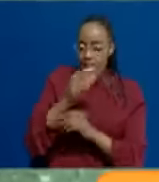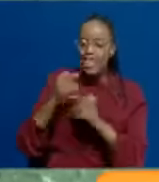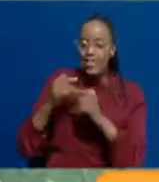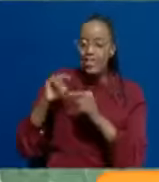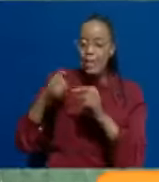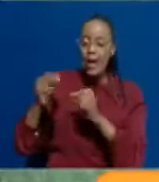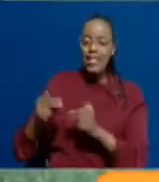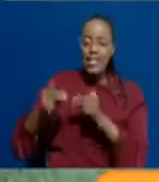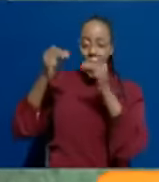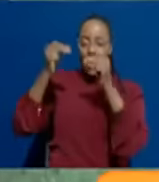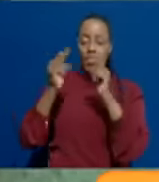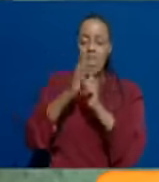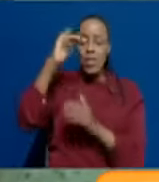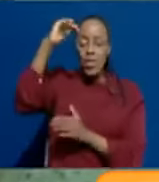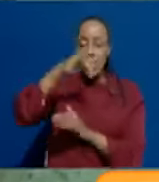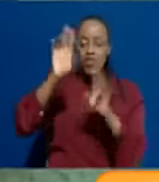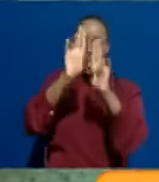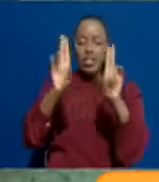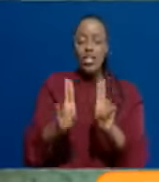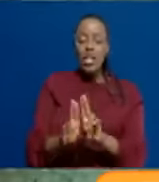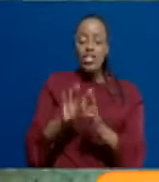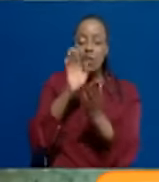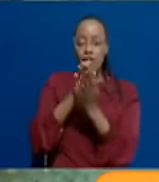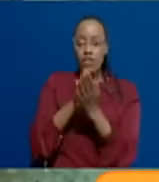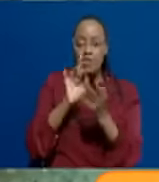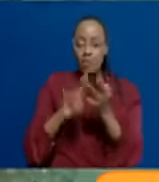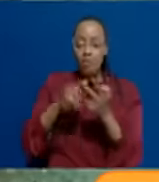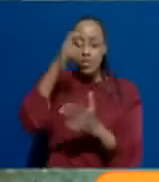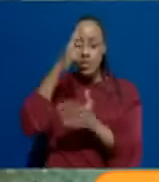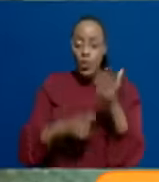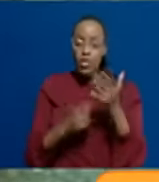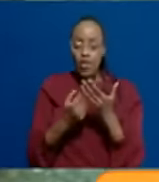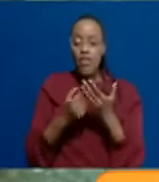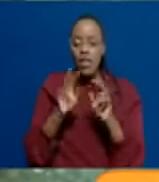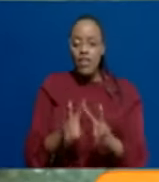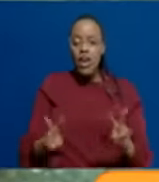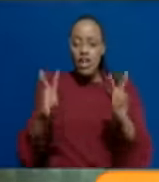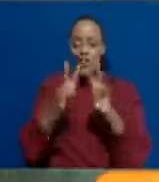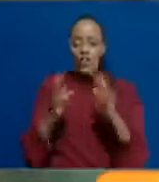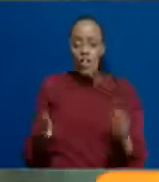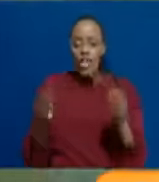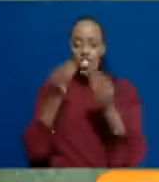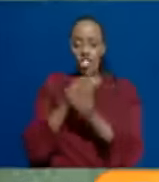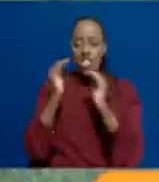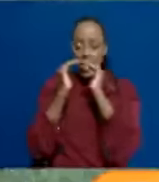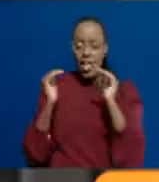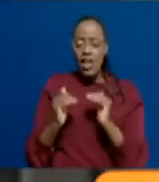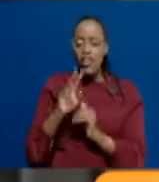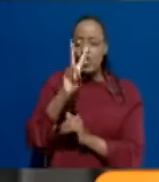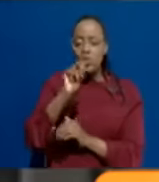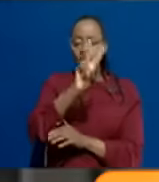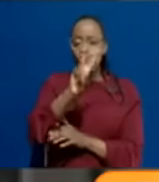sustainably, decline in international reserves, cost of evaluation of the exchange rate, the